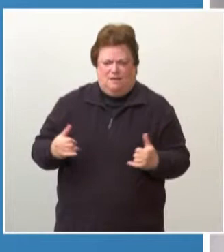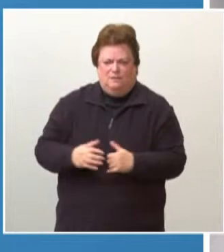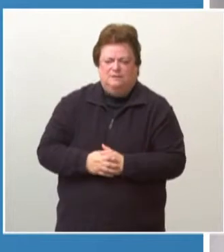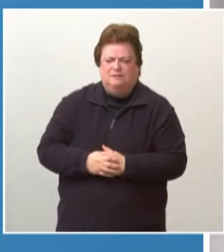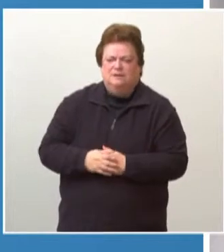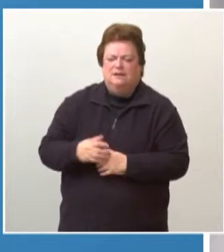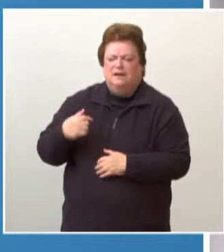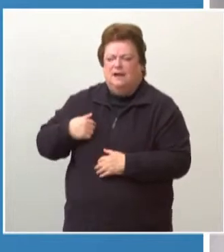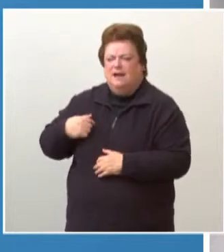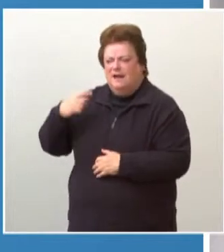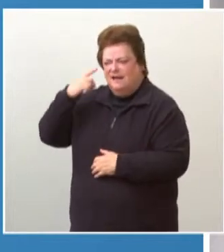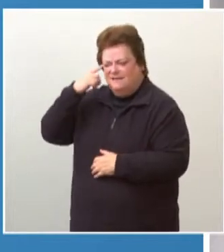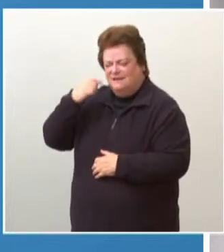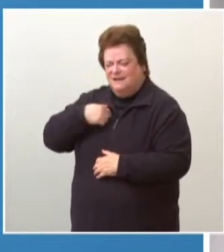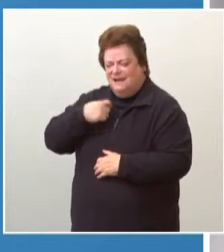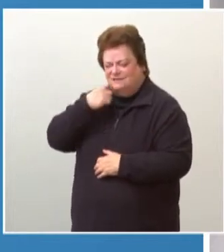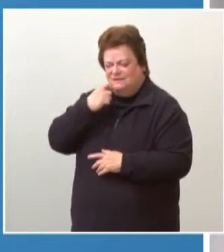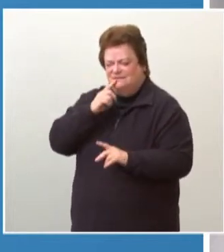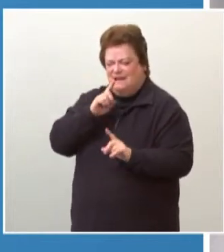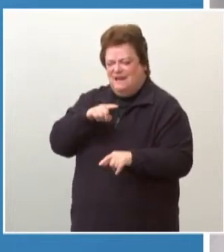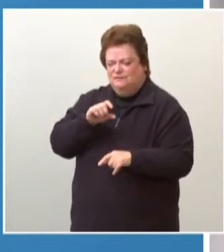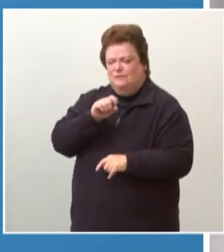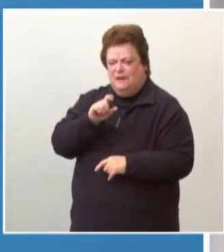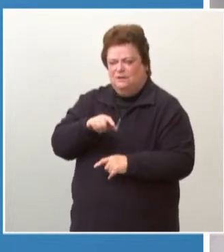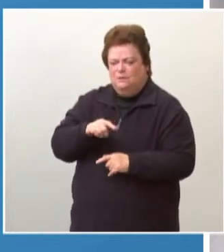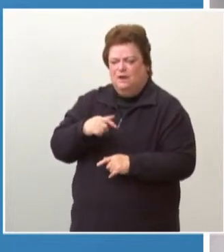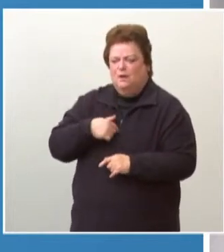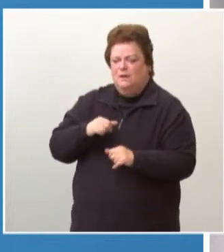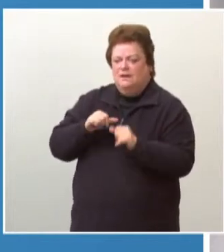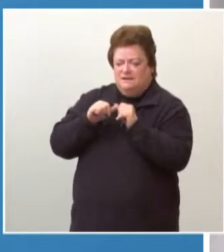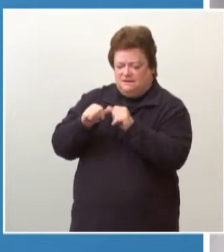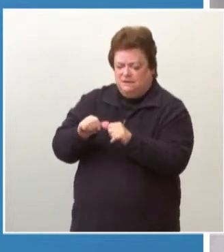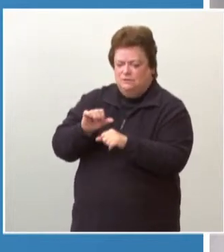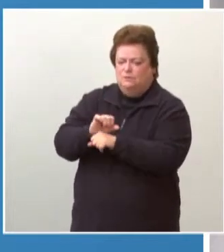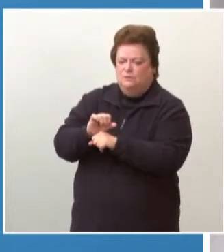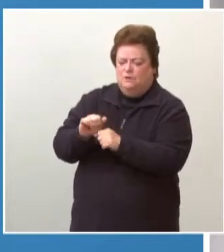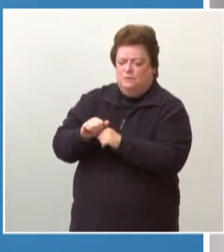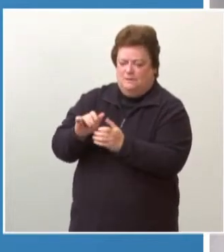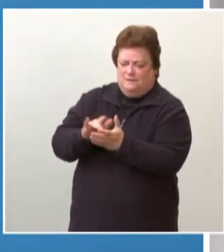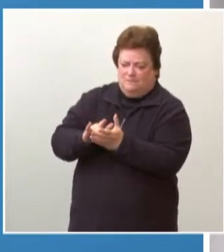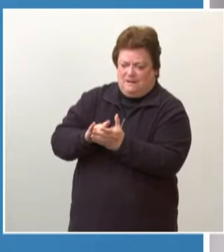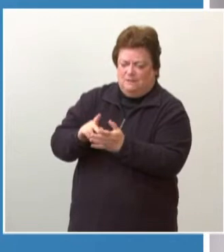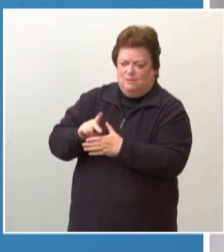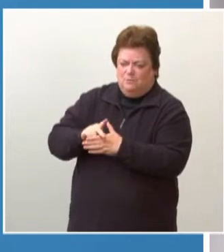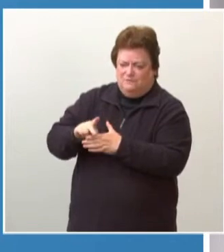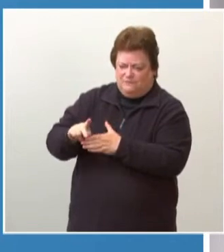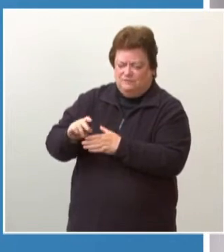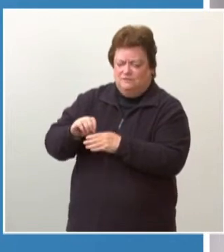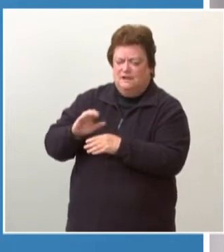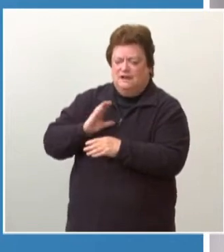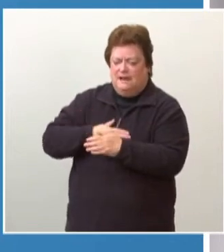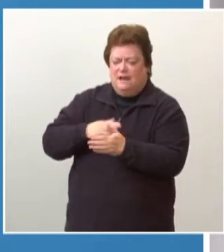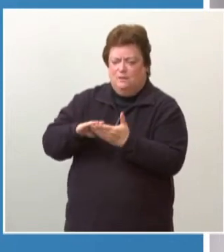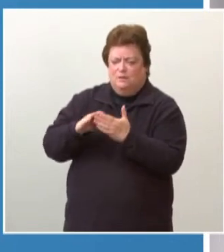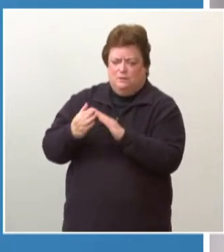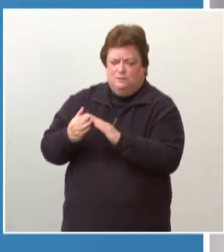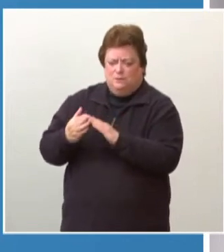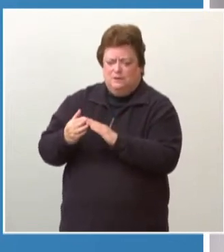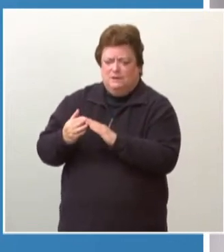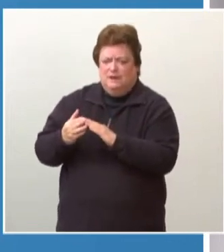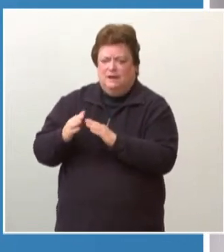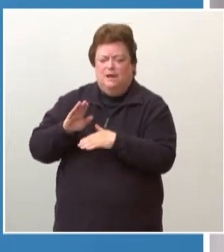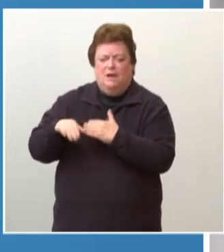just answered that question when I said we are continuing to work with the medical professionals in the community, and